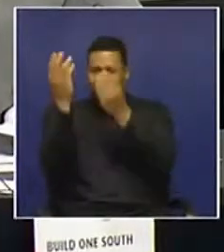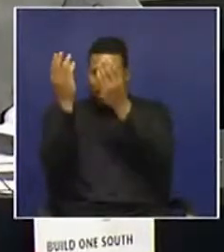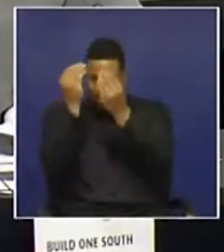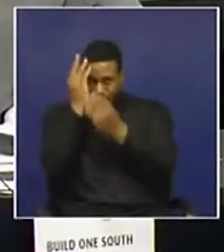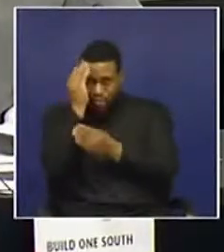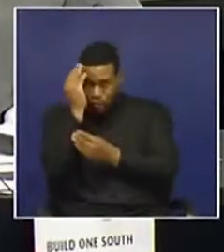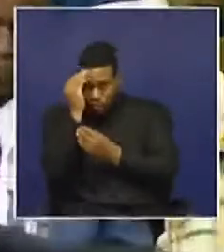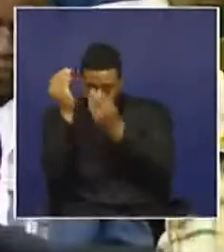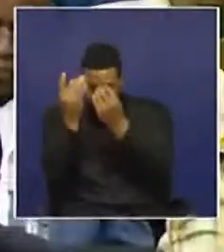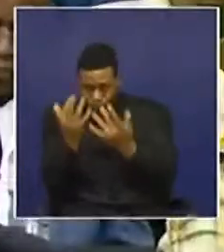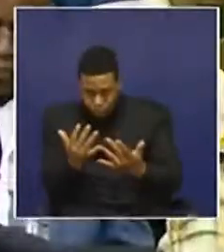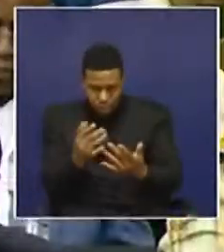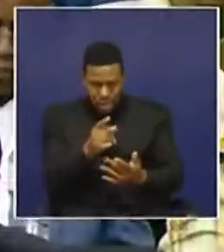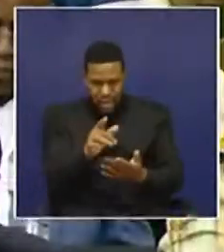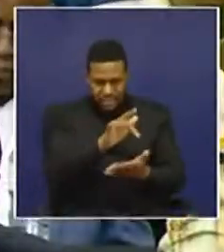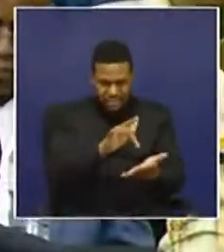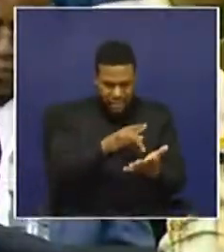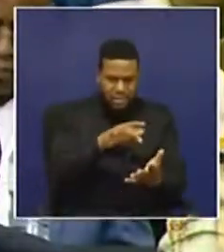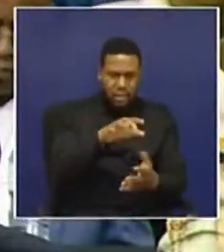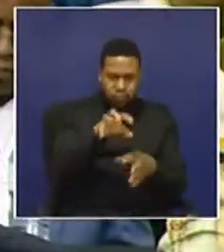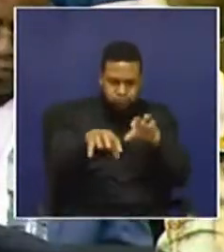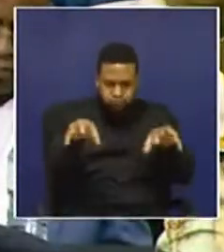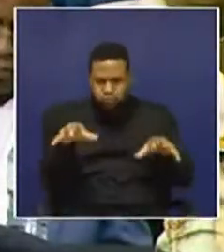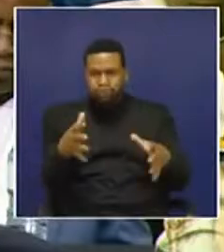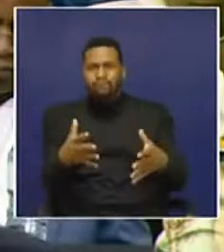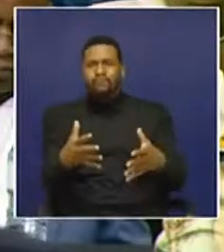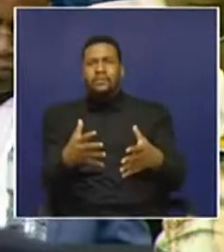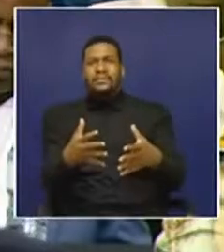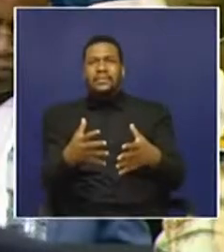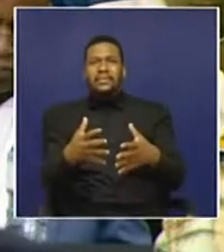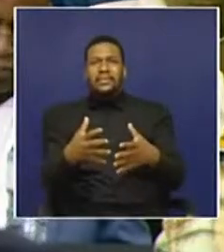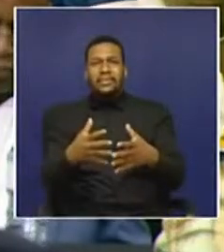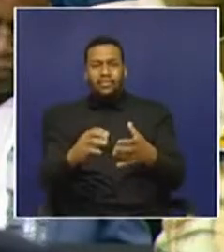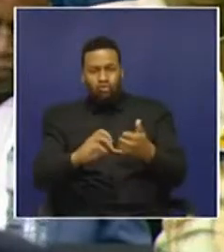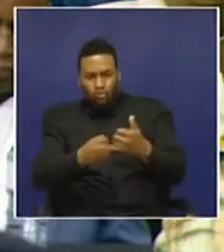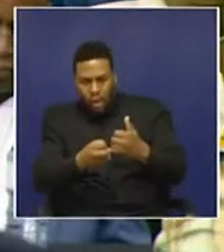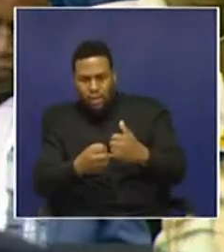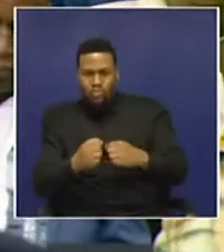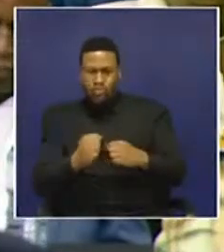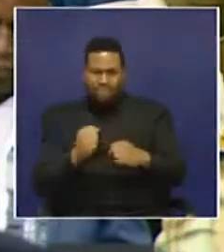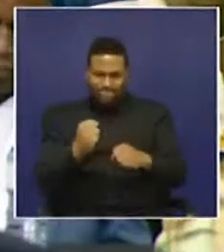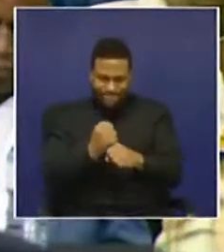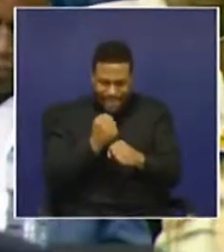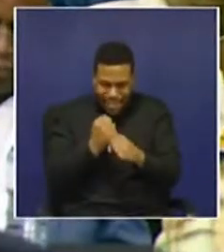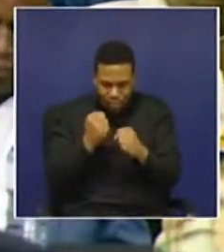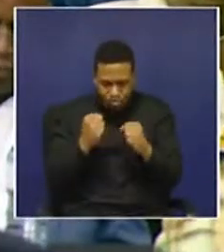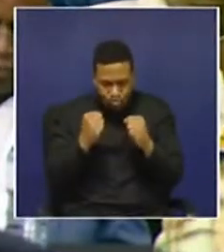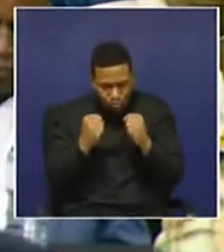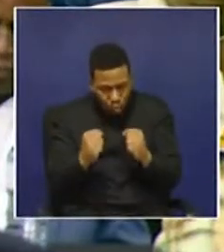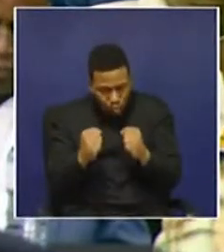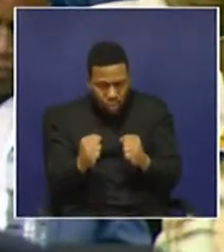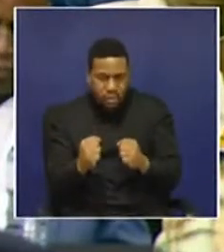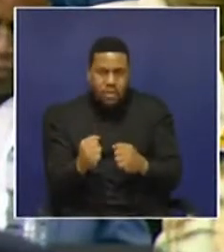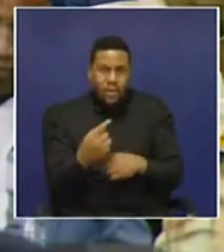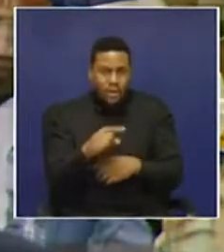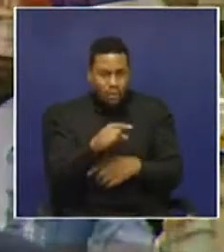in South Africa and solidify our role as a regional hub for these